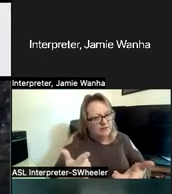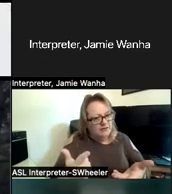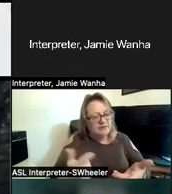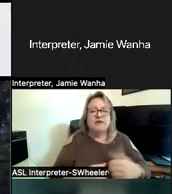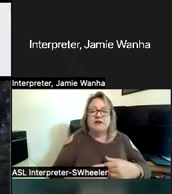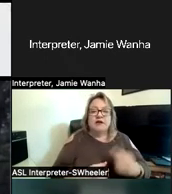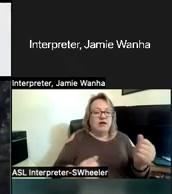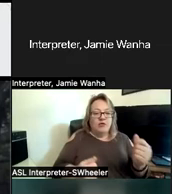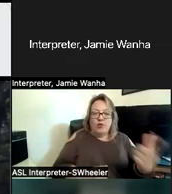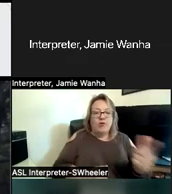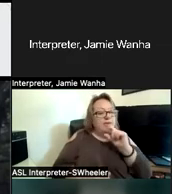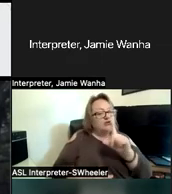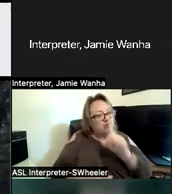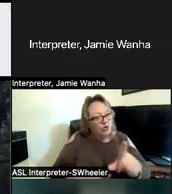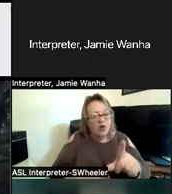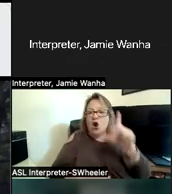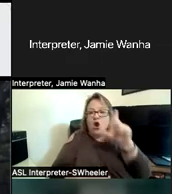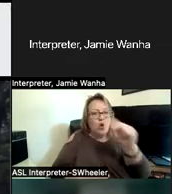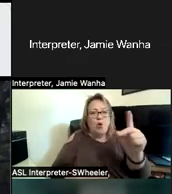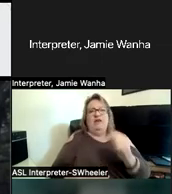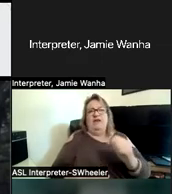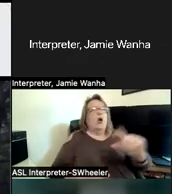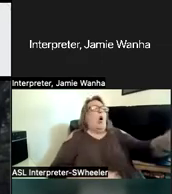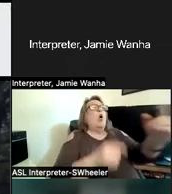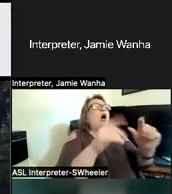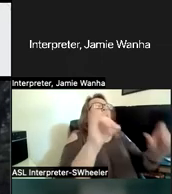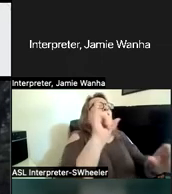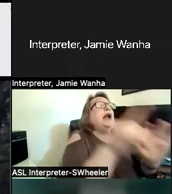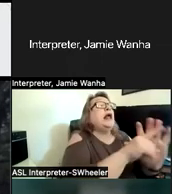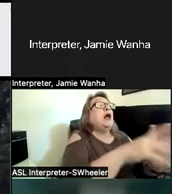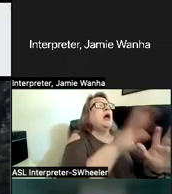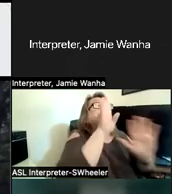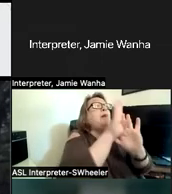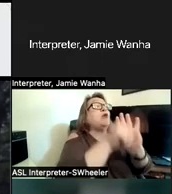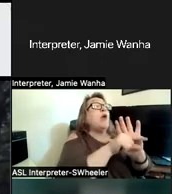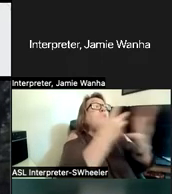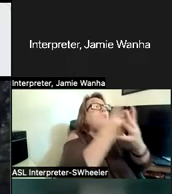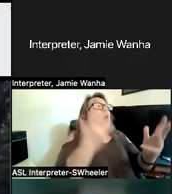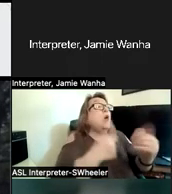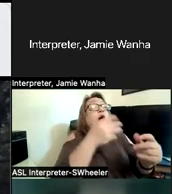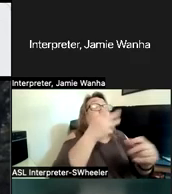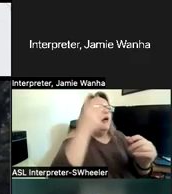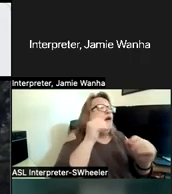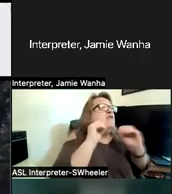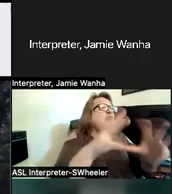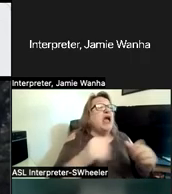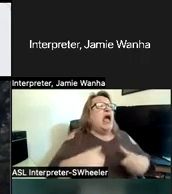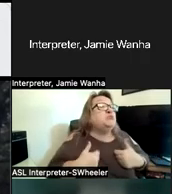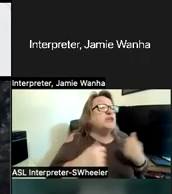Everyone is welcome. We want to make sure that no one feels restricted to coming. We don't do background checks. There's no addresses checked. This